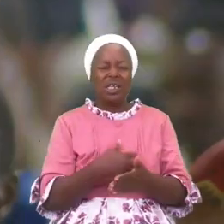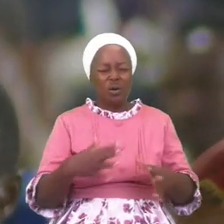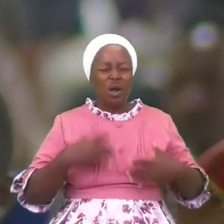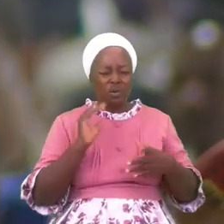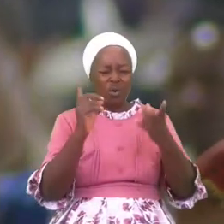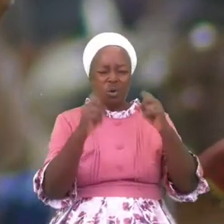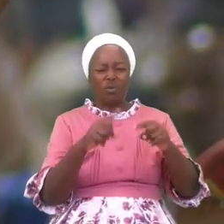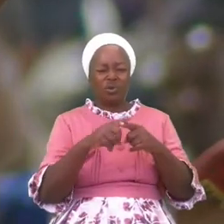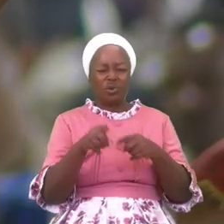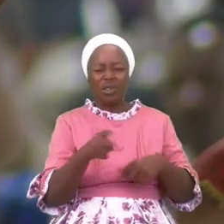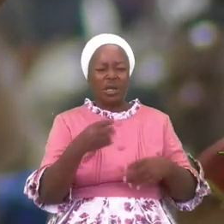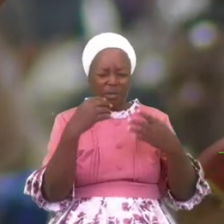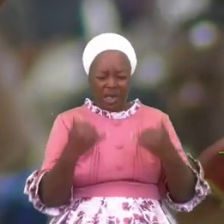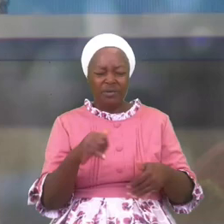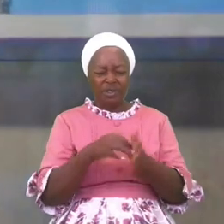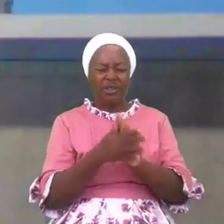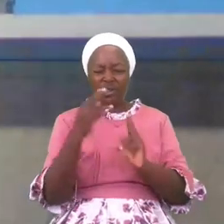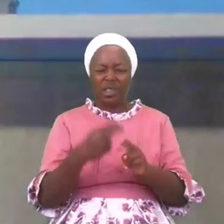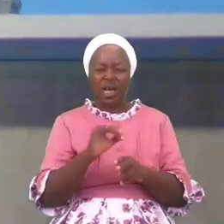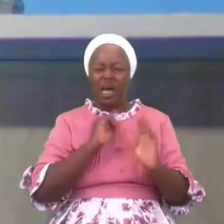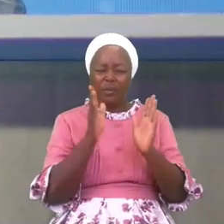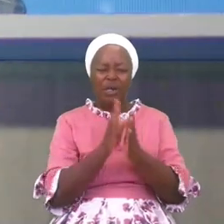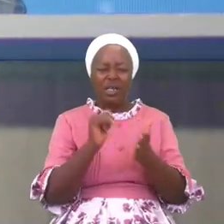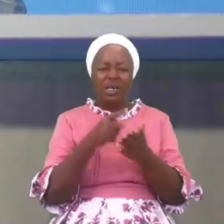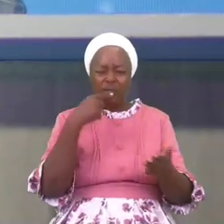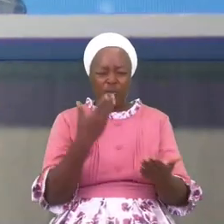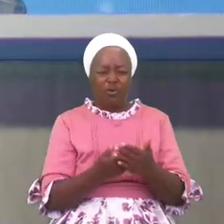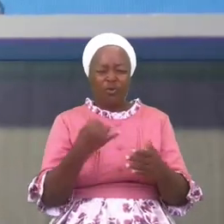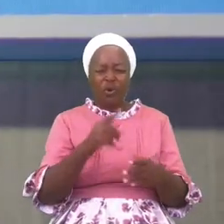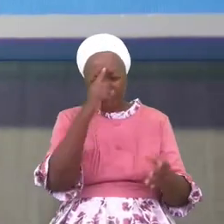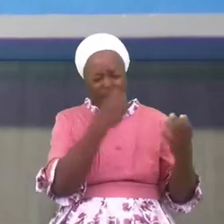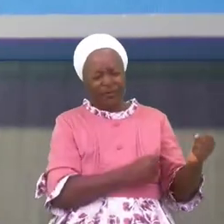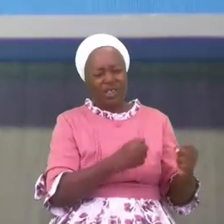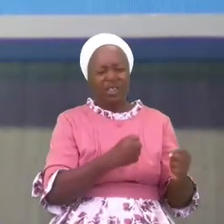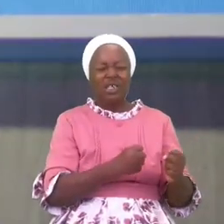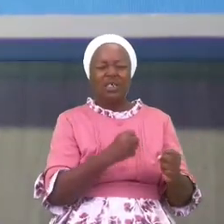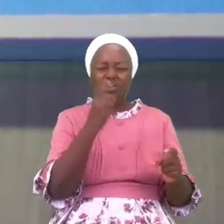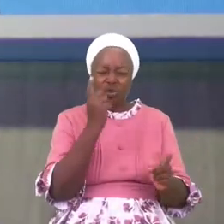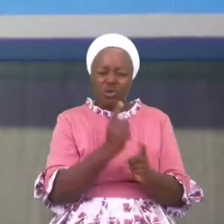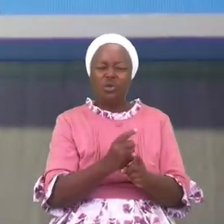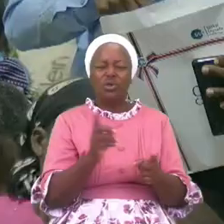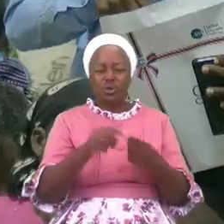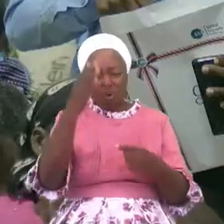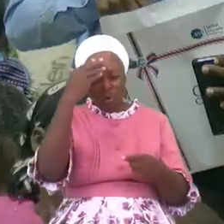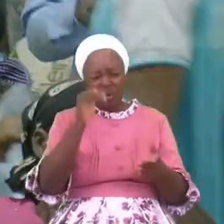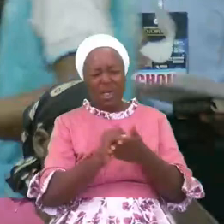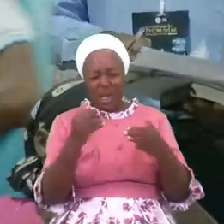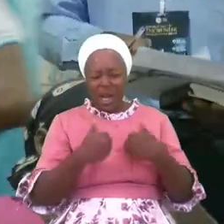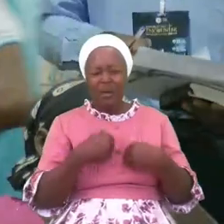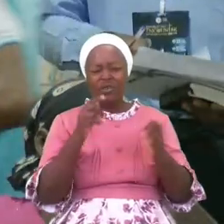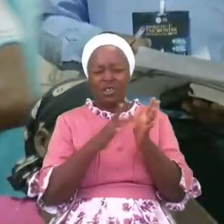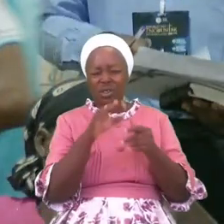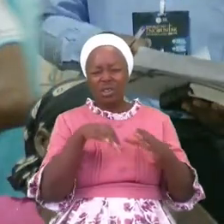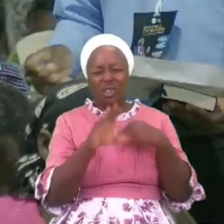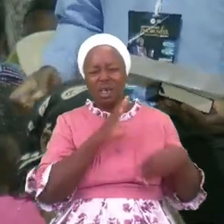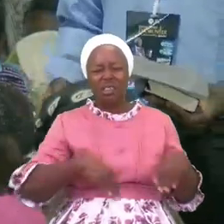of faith, justification, you give to them now in Jesus' name. I pray that